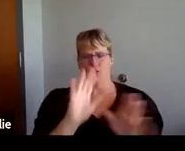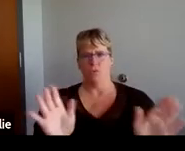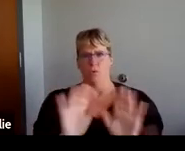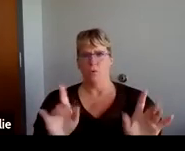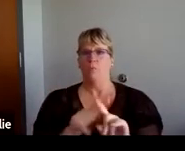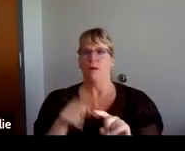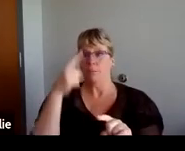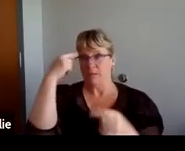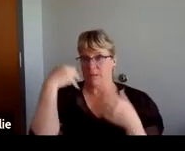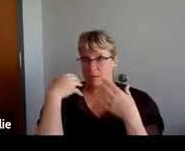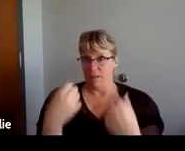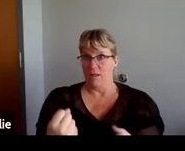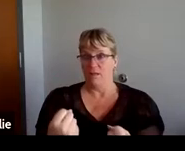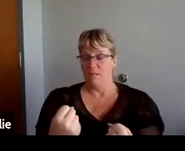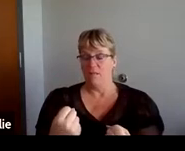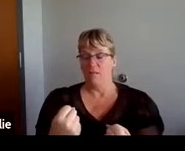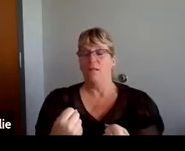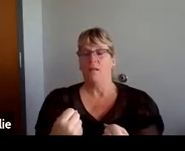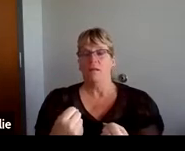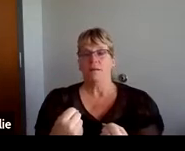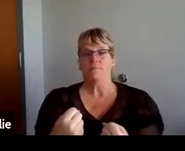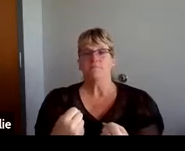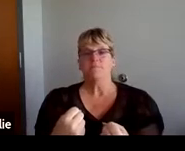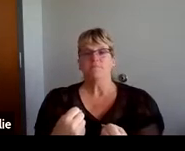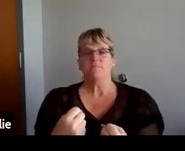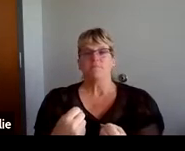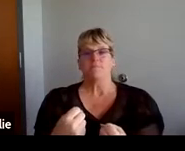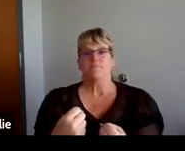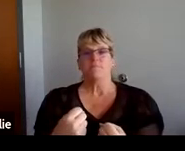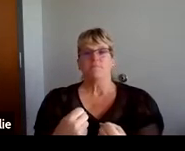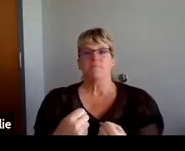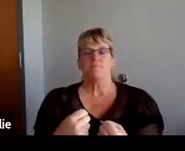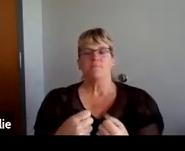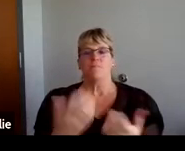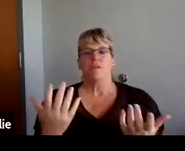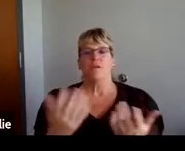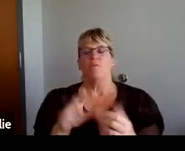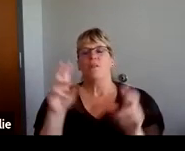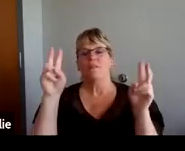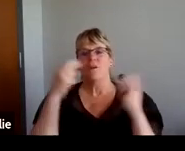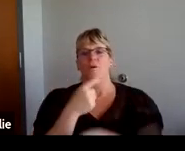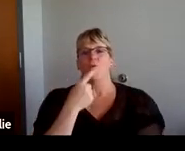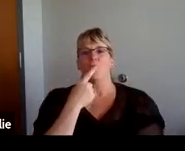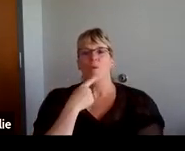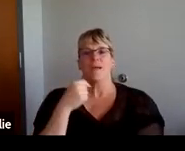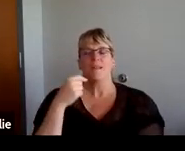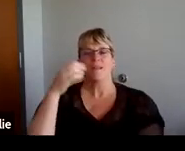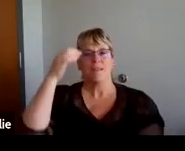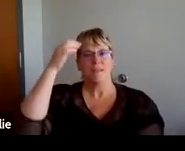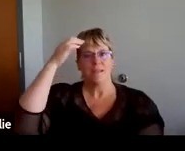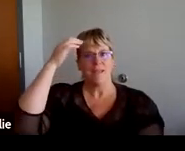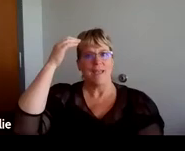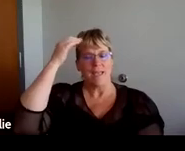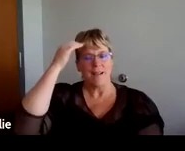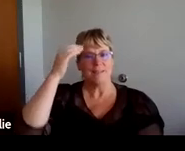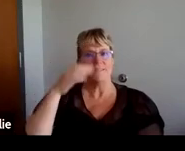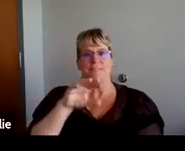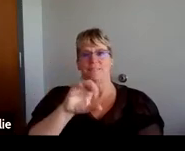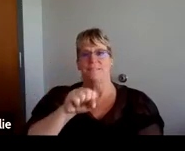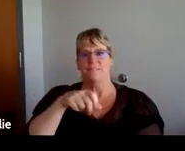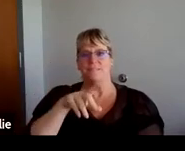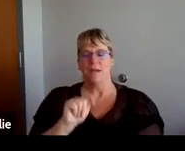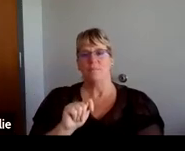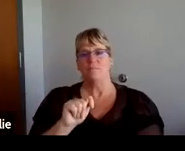health, substance use disorder treatment, we kind of are always the redheaded stepchild and behind other forms of medicine and